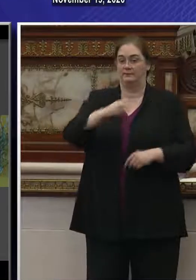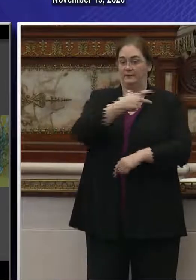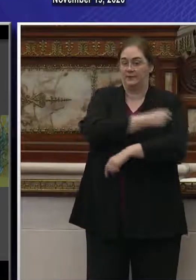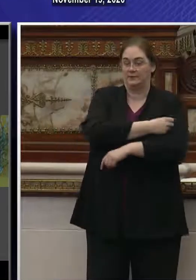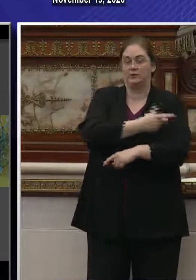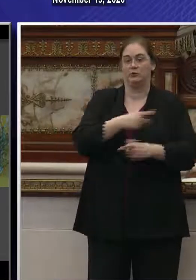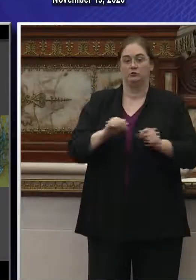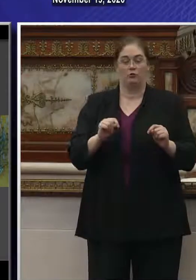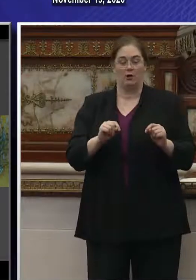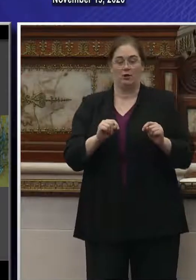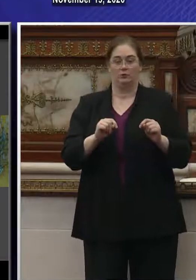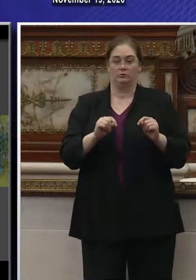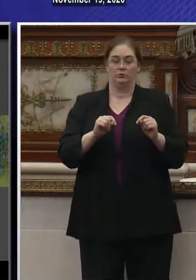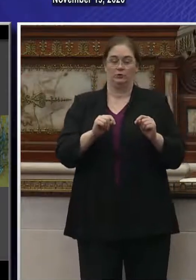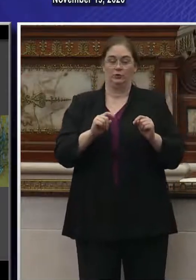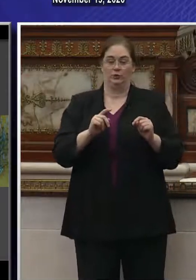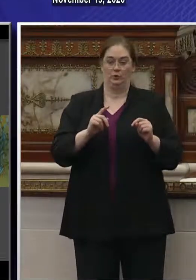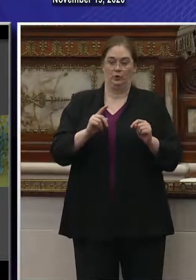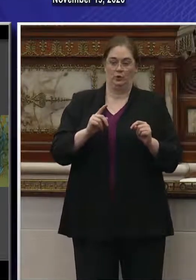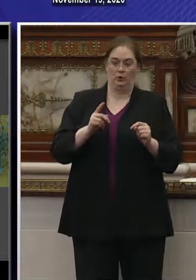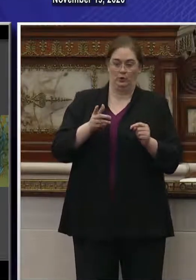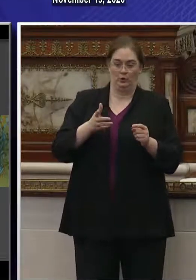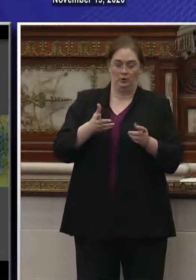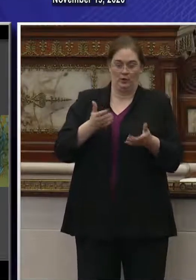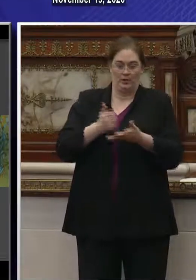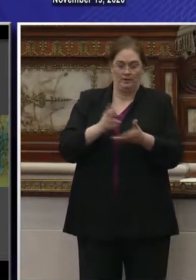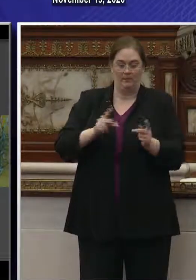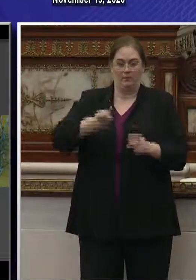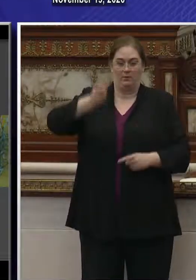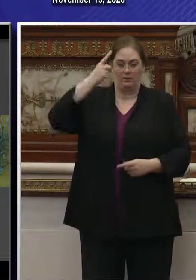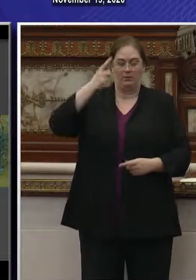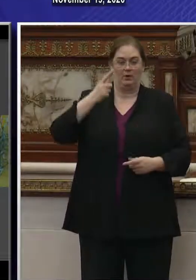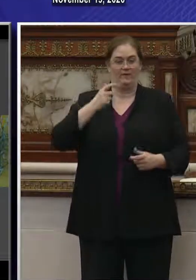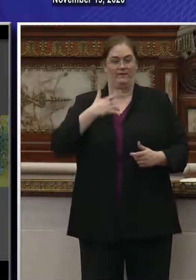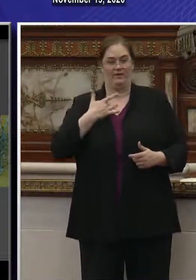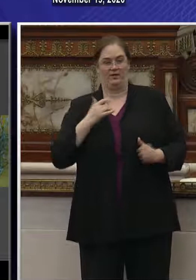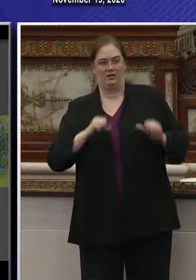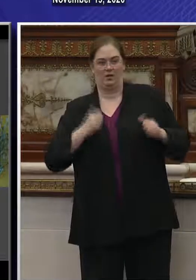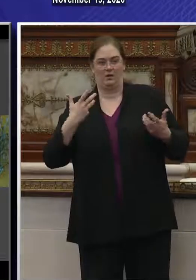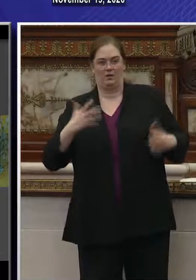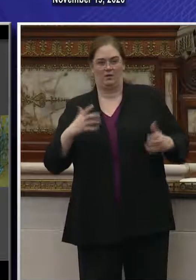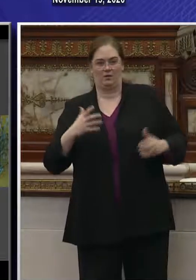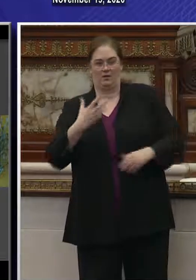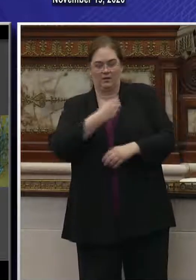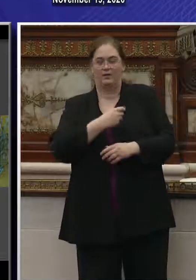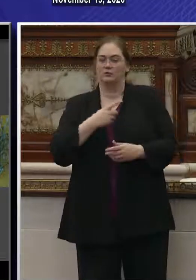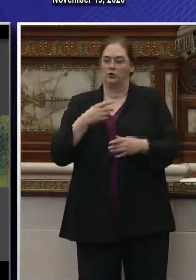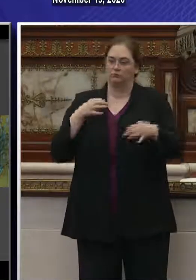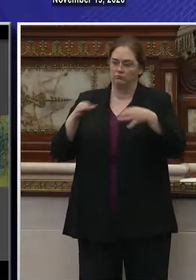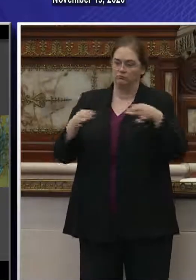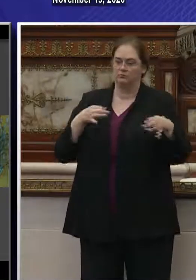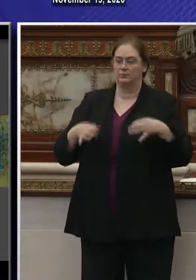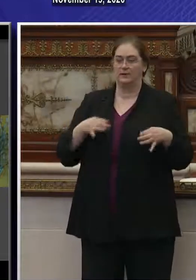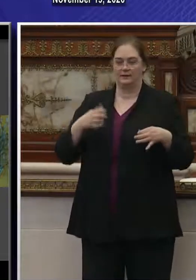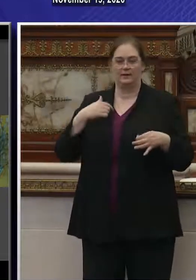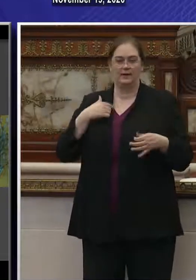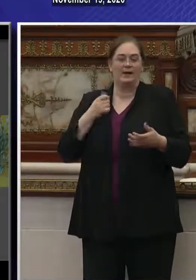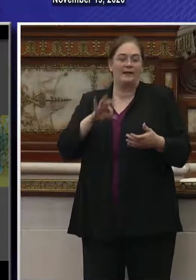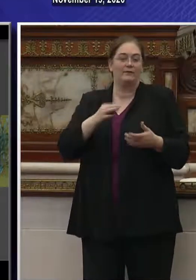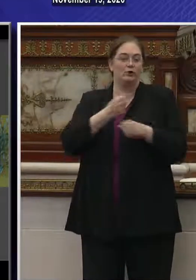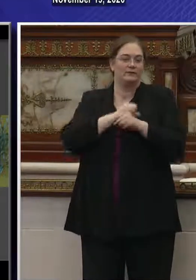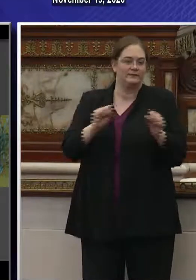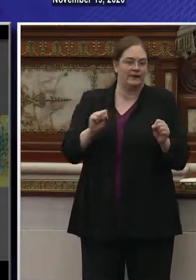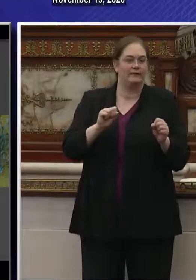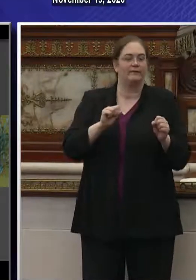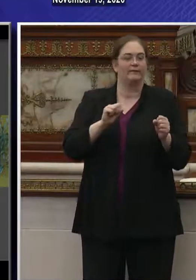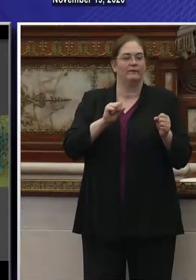to overcome vaccine hesitancy if these vaccines are both safe and effective when we have more information about them beyond the news